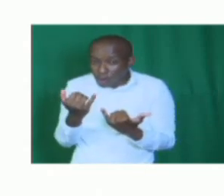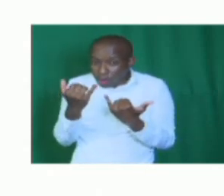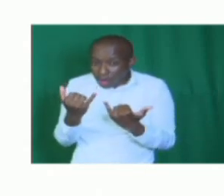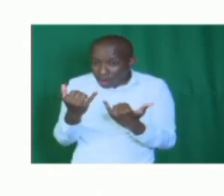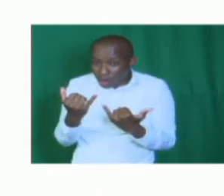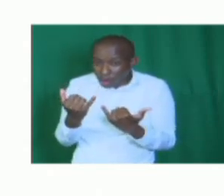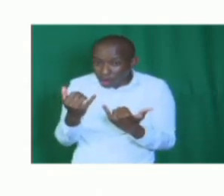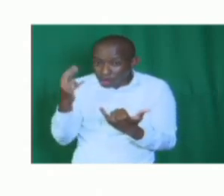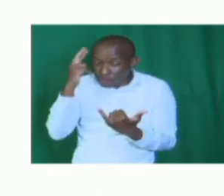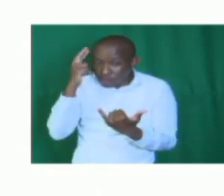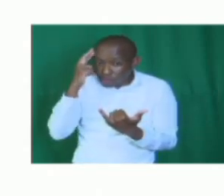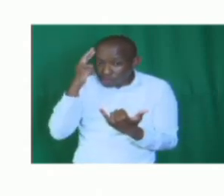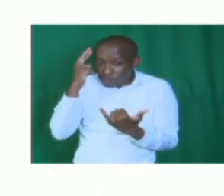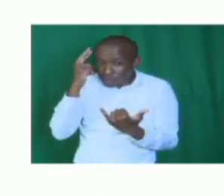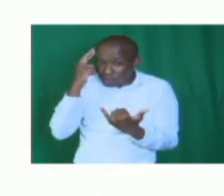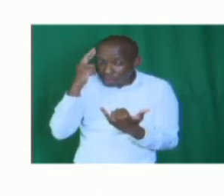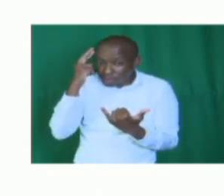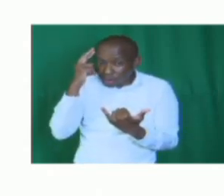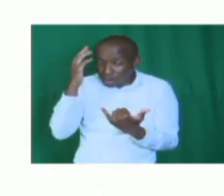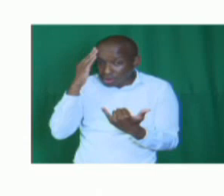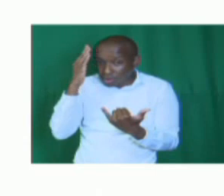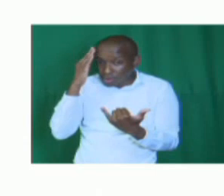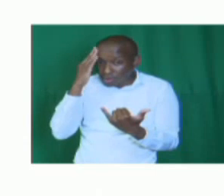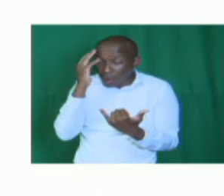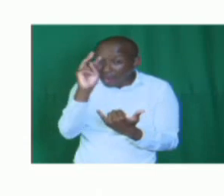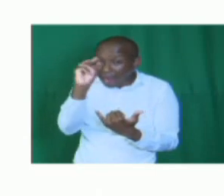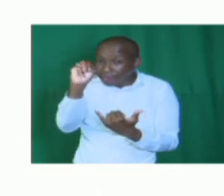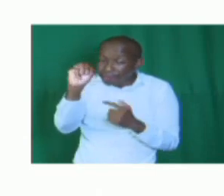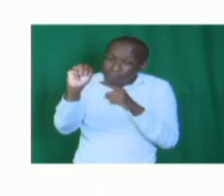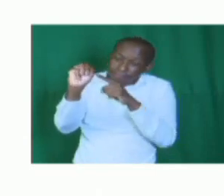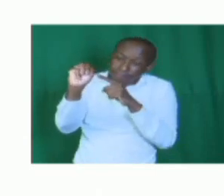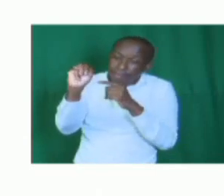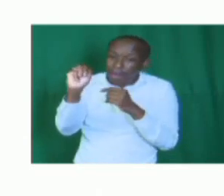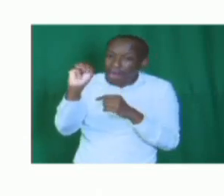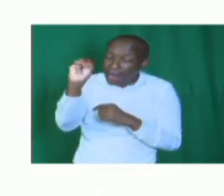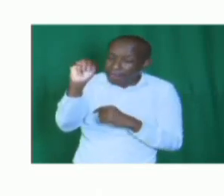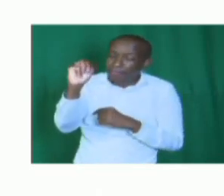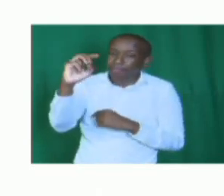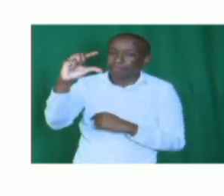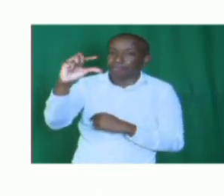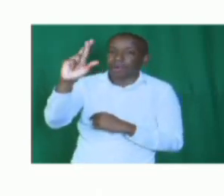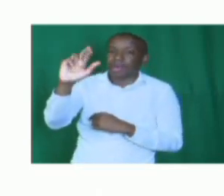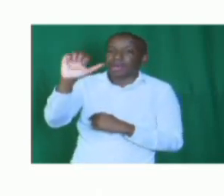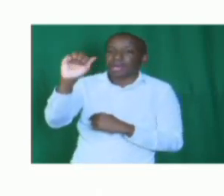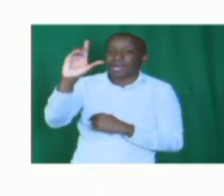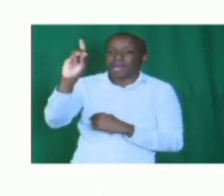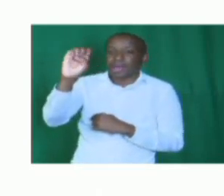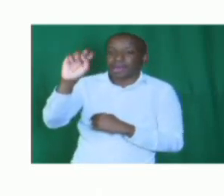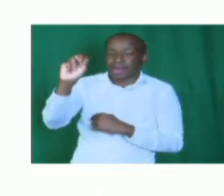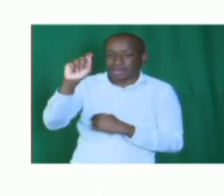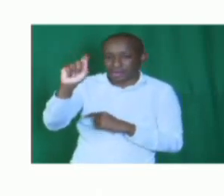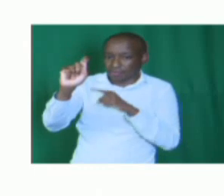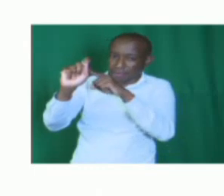already know about m, that is the gradient. The one thing